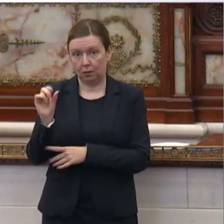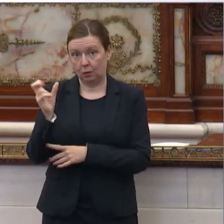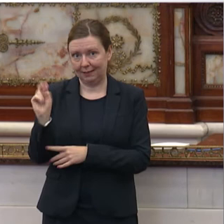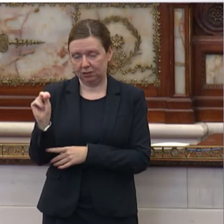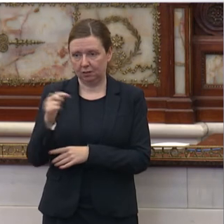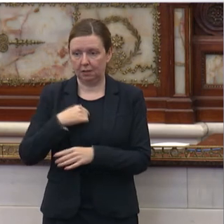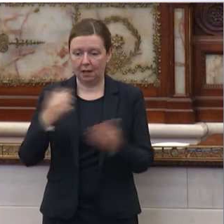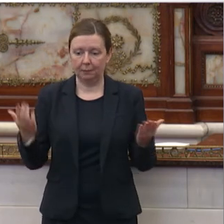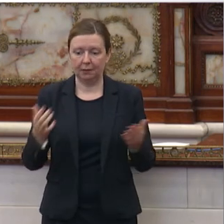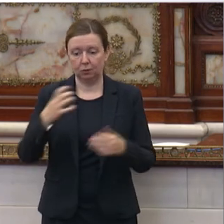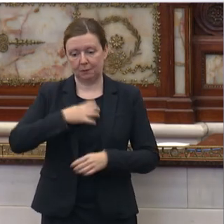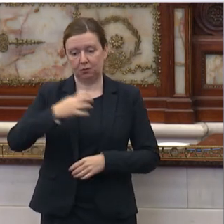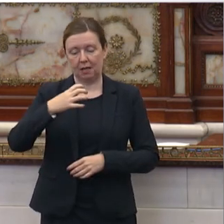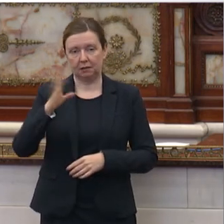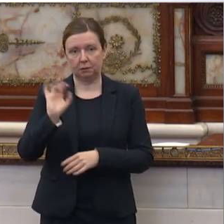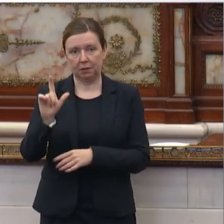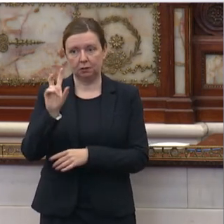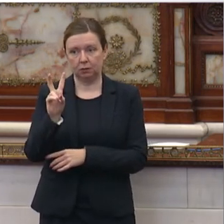I'm here to object to Bill